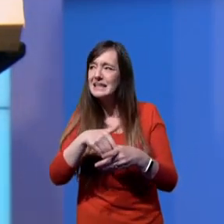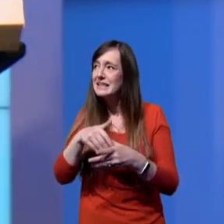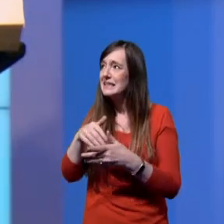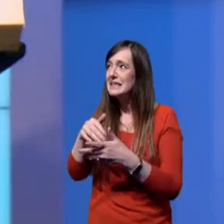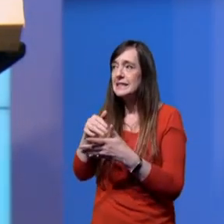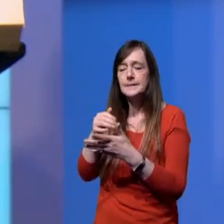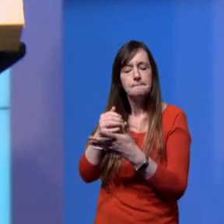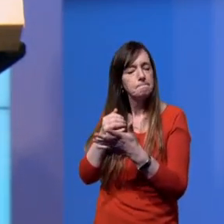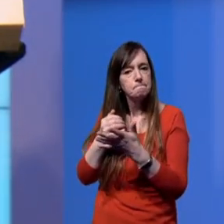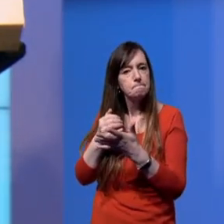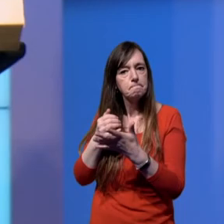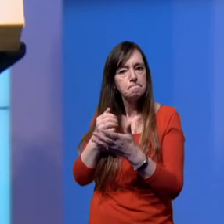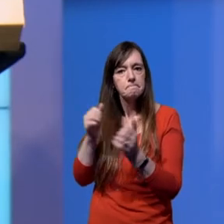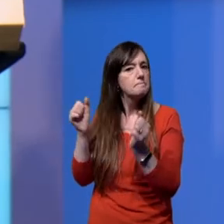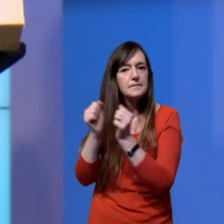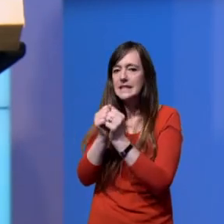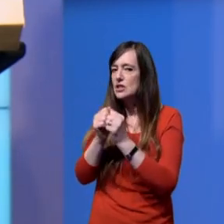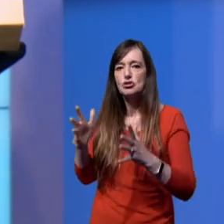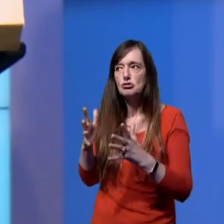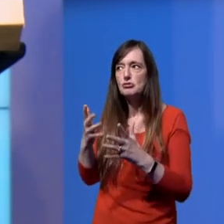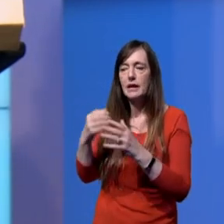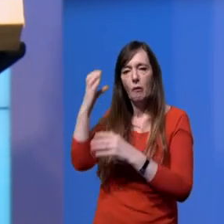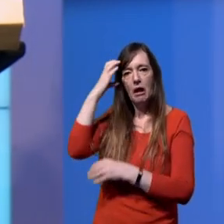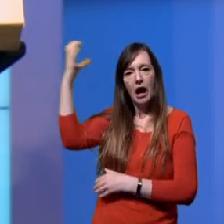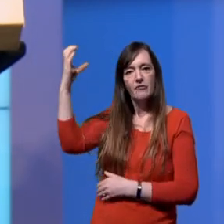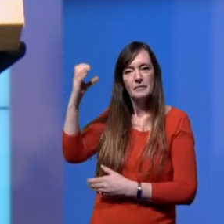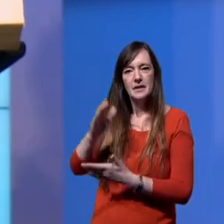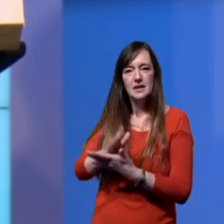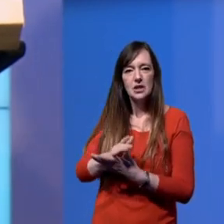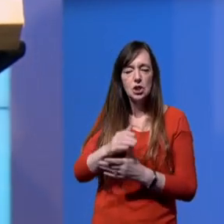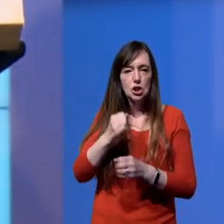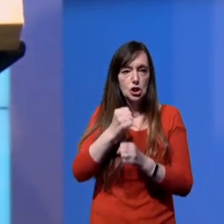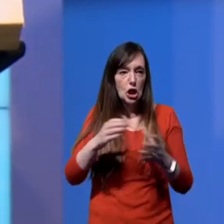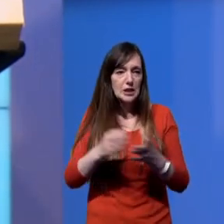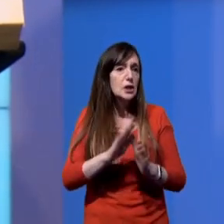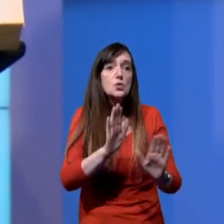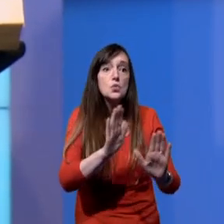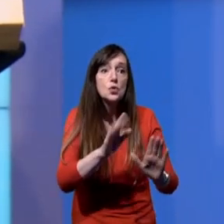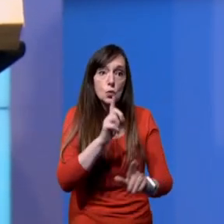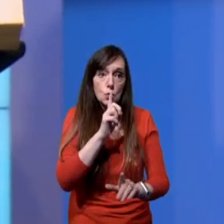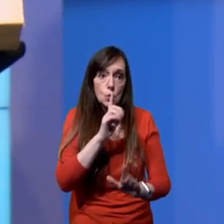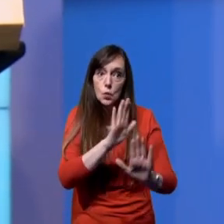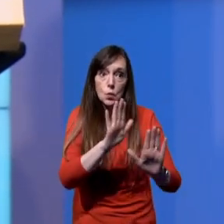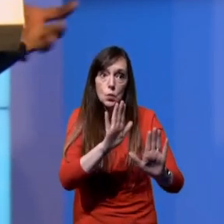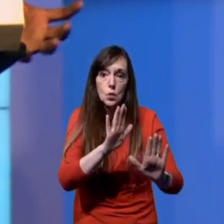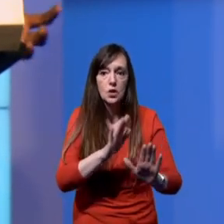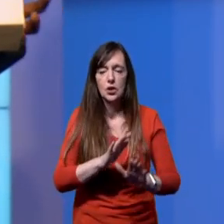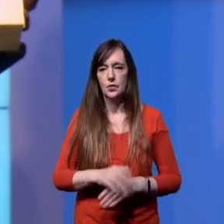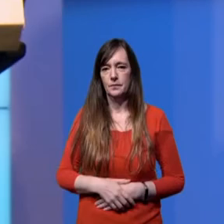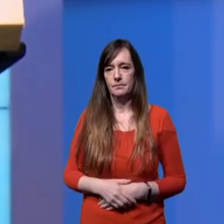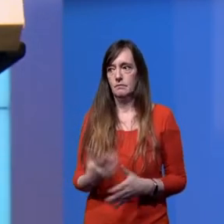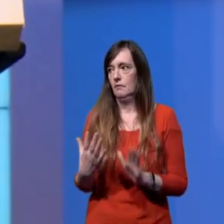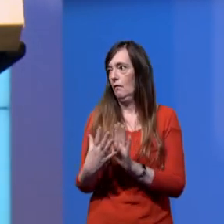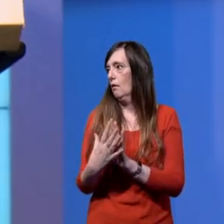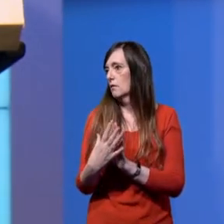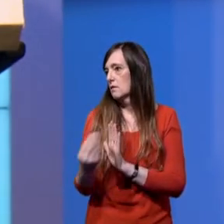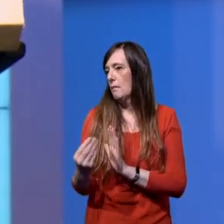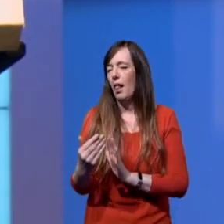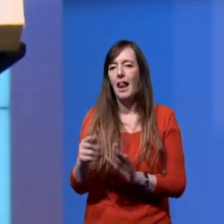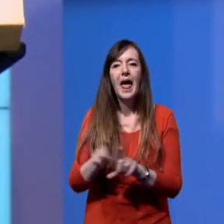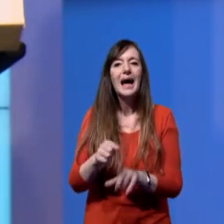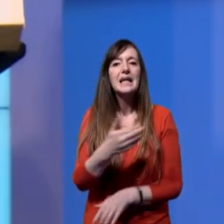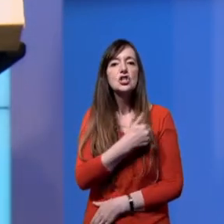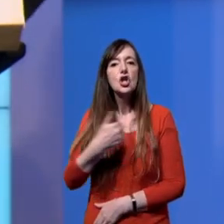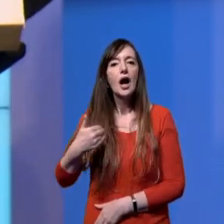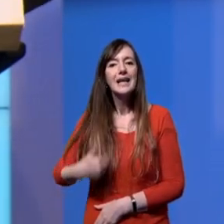and the churches would want to distance themselves from believers who did that. Examples might be the Chinese